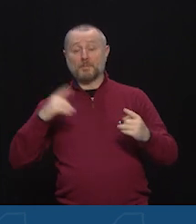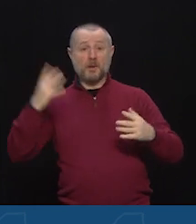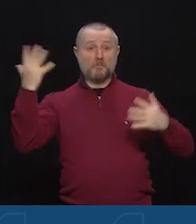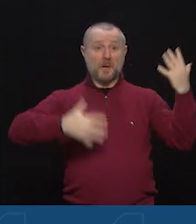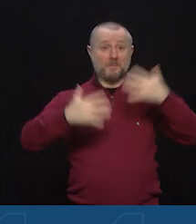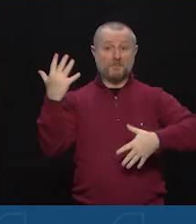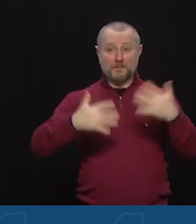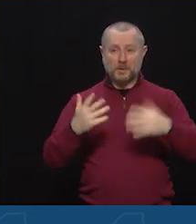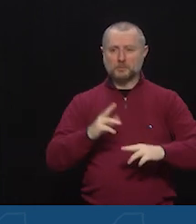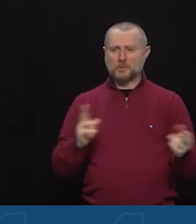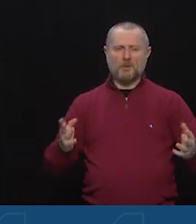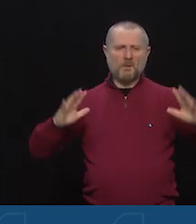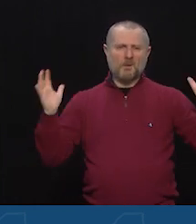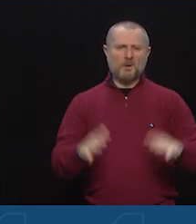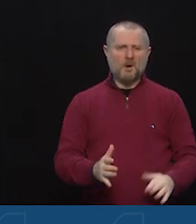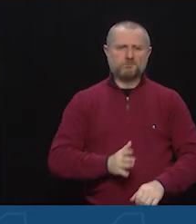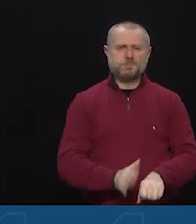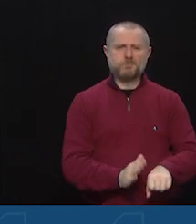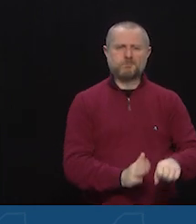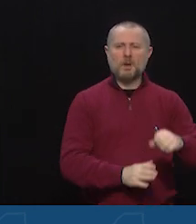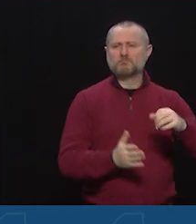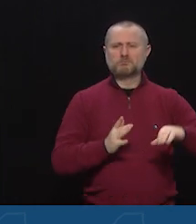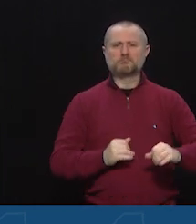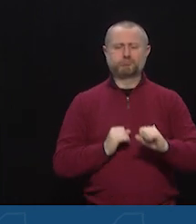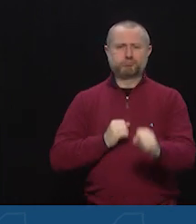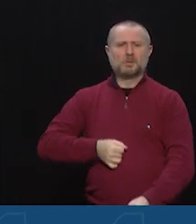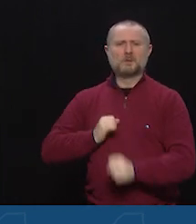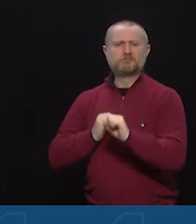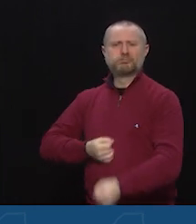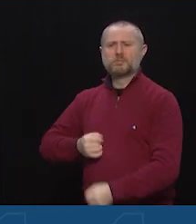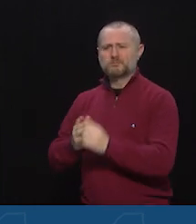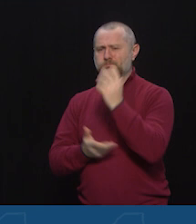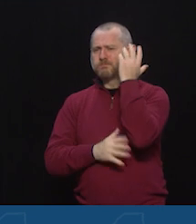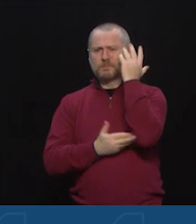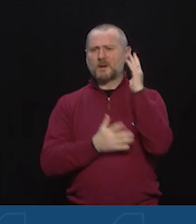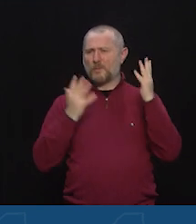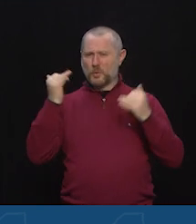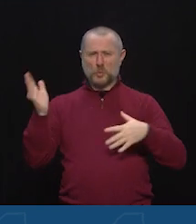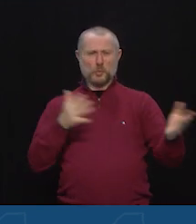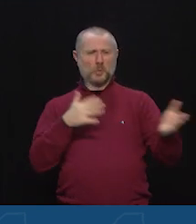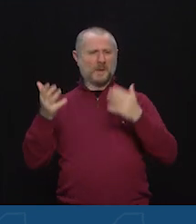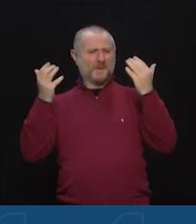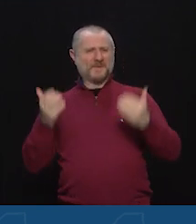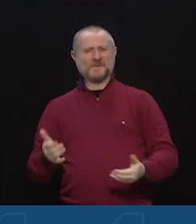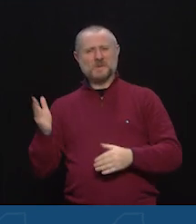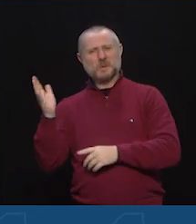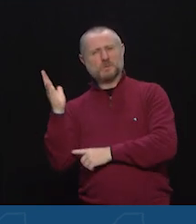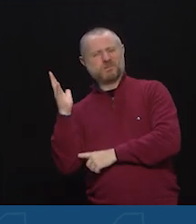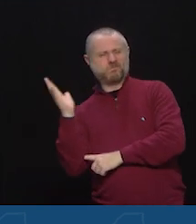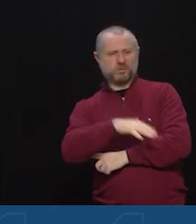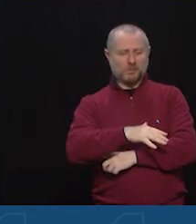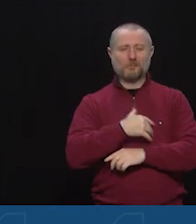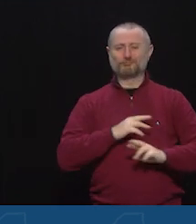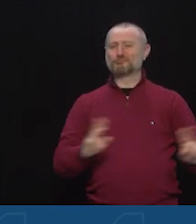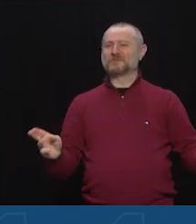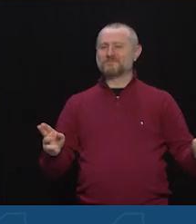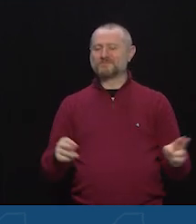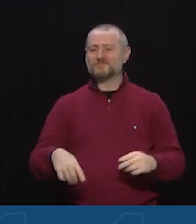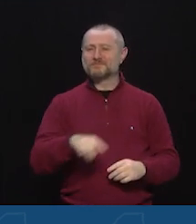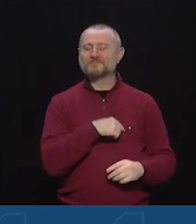or we've obviously got some high winds coming. We're making sure that we're ready to go. DOT will remain